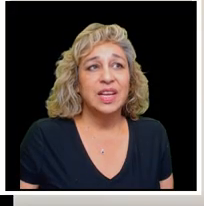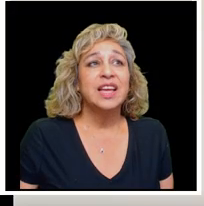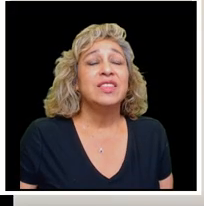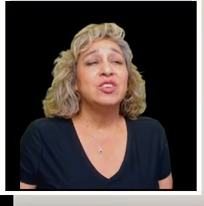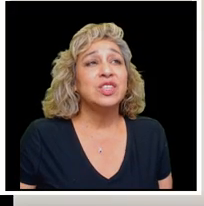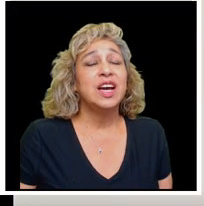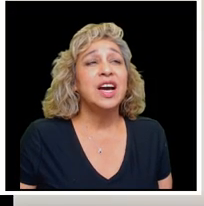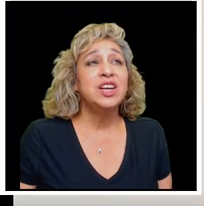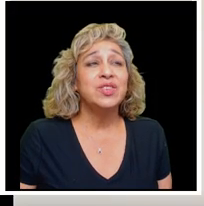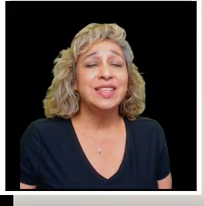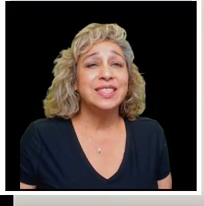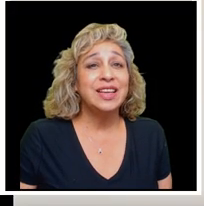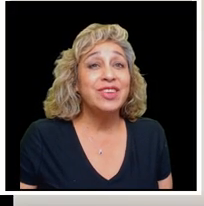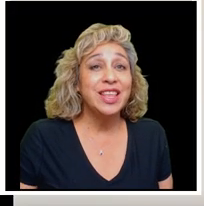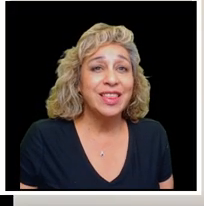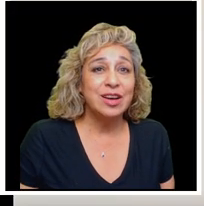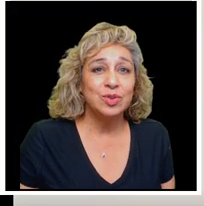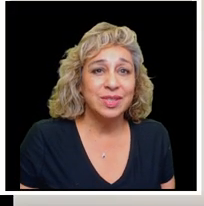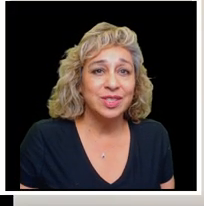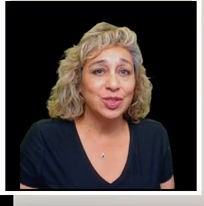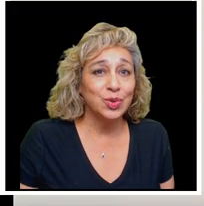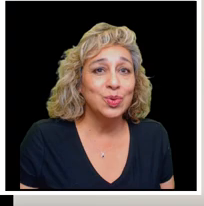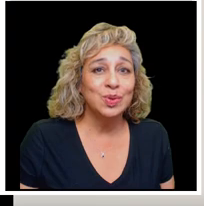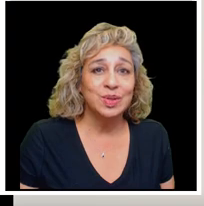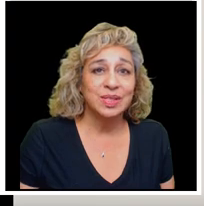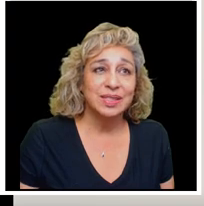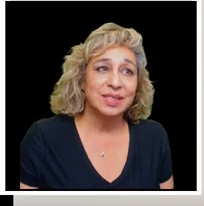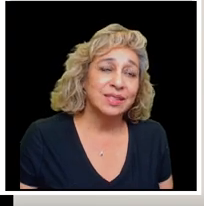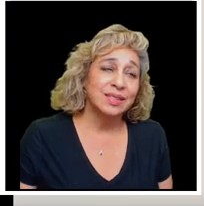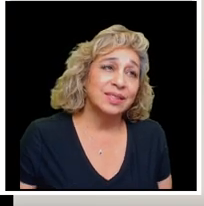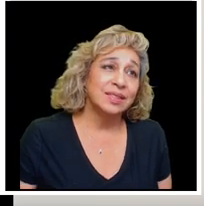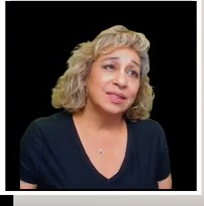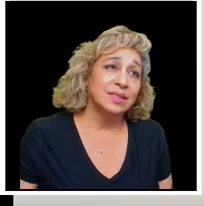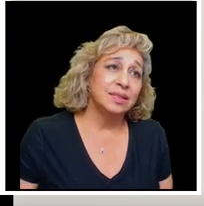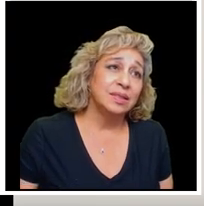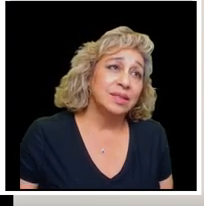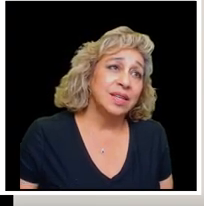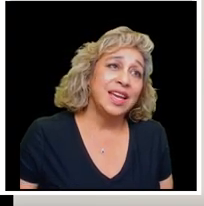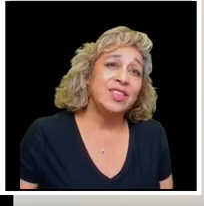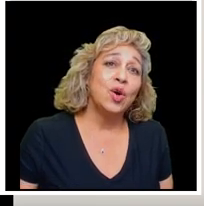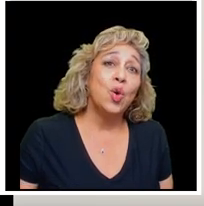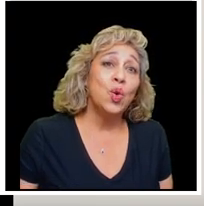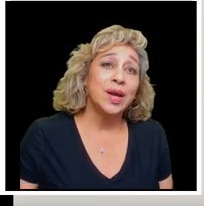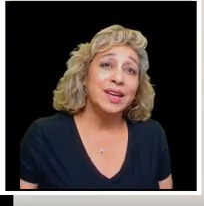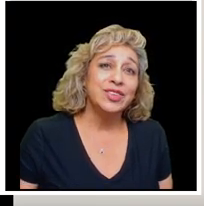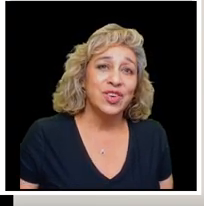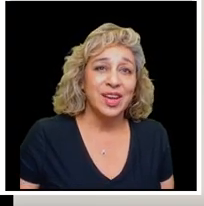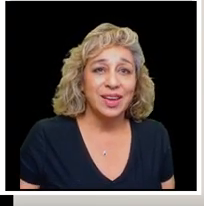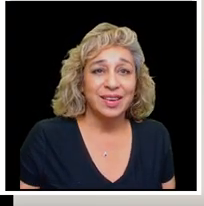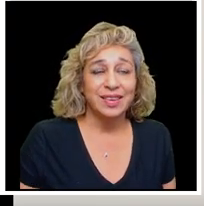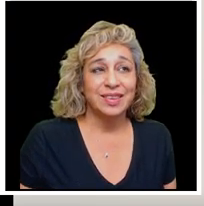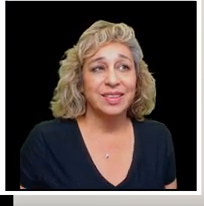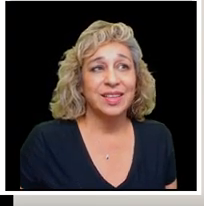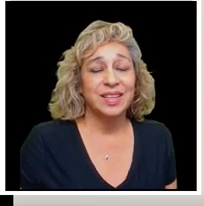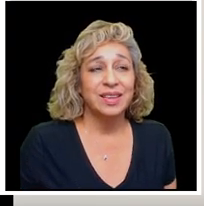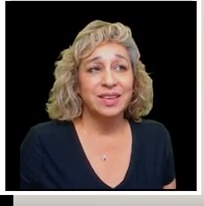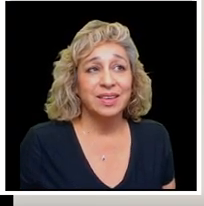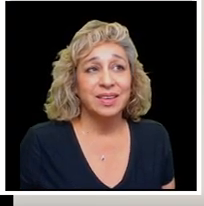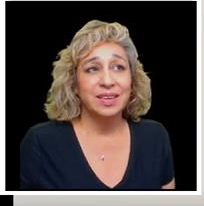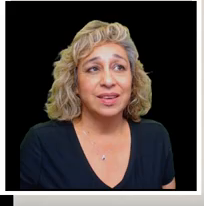there's a hundred and seventy thousand schools in the whole country